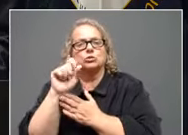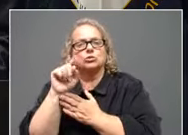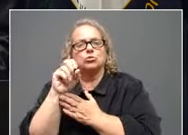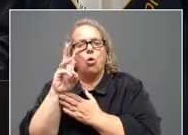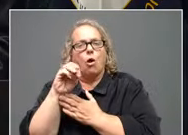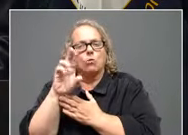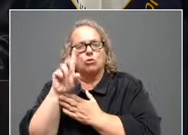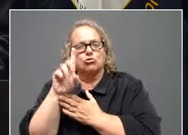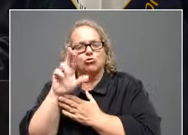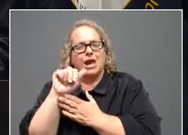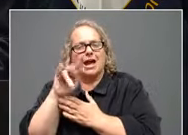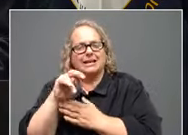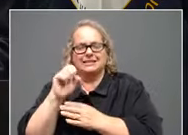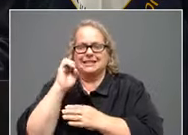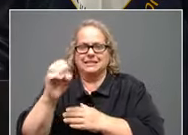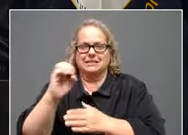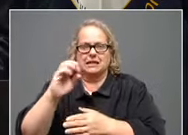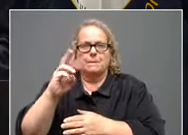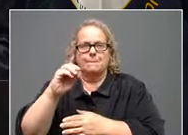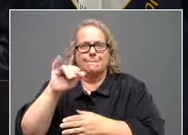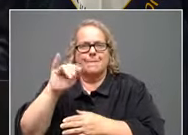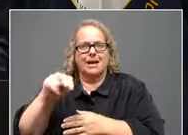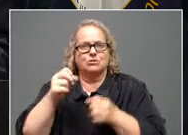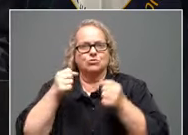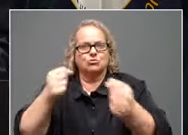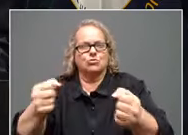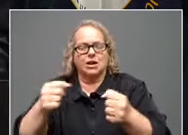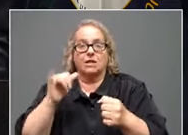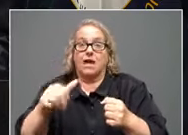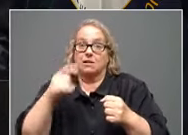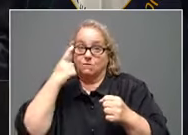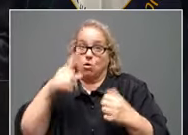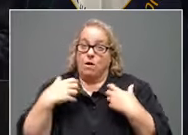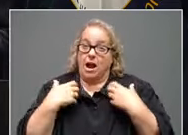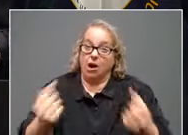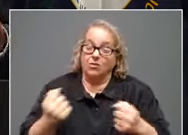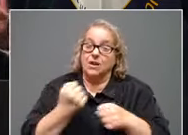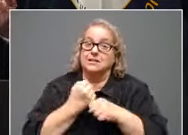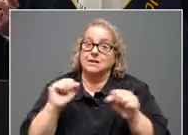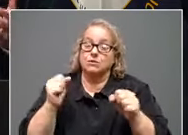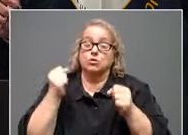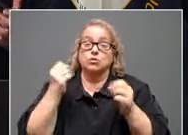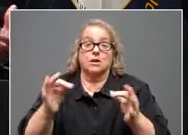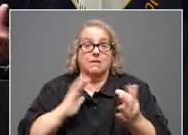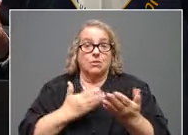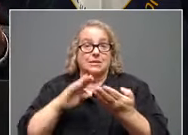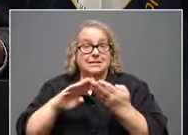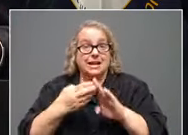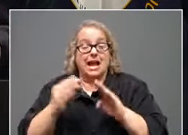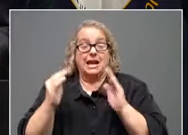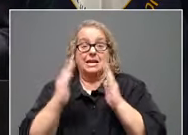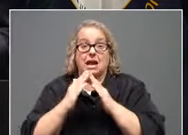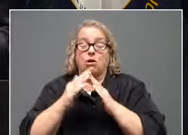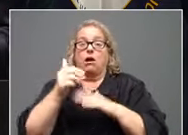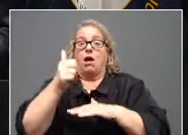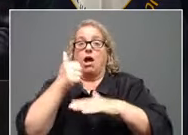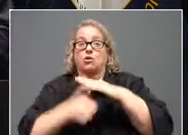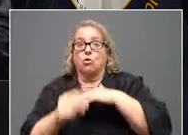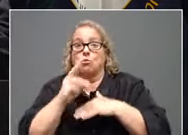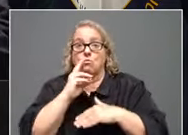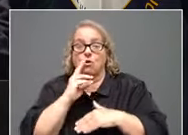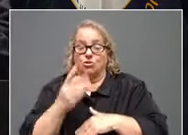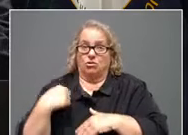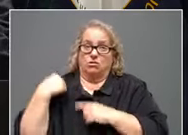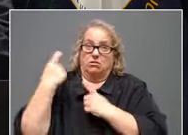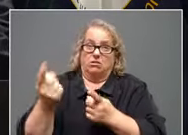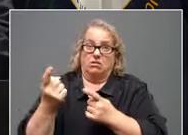that's essential to health, to safety, and we've seen far too many of our cities and towns actually underwater in the last year. This